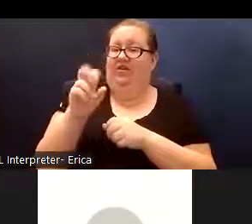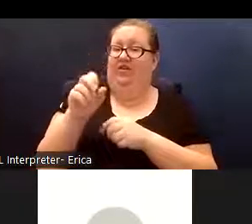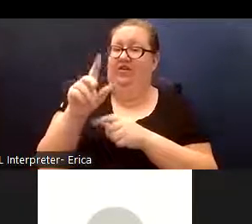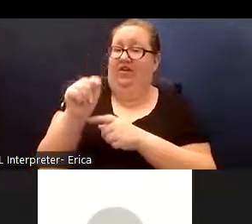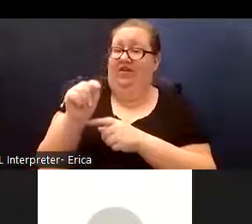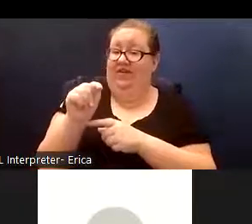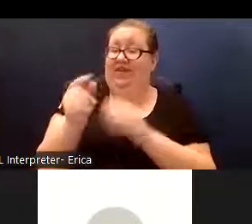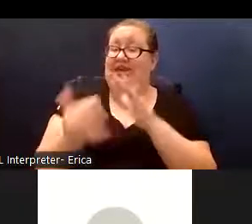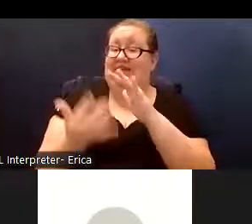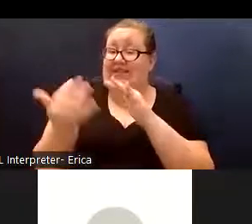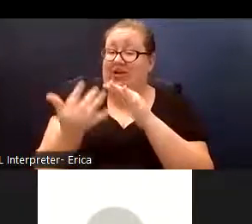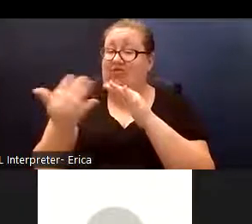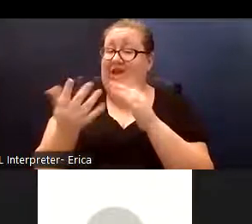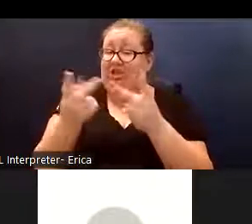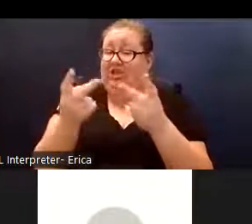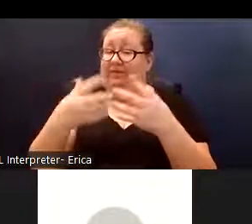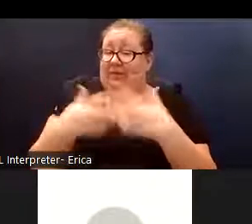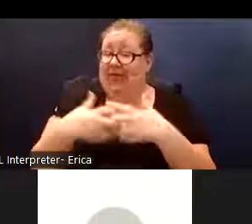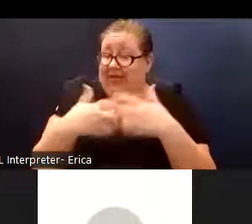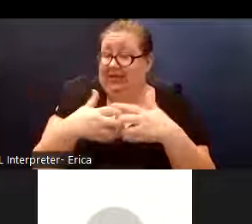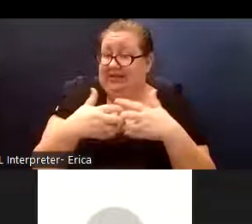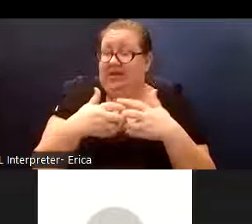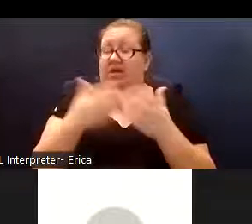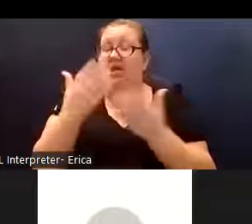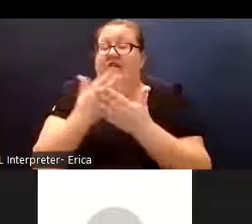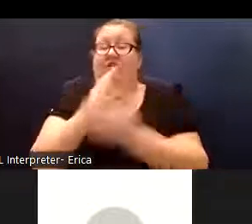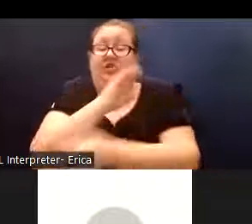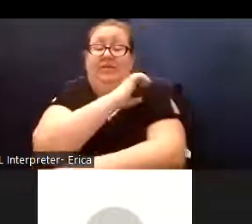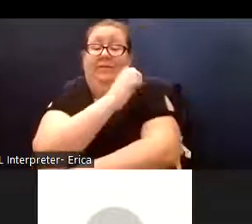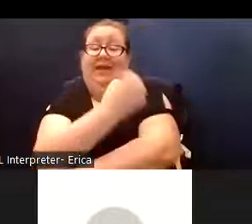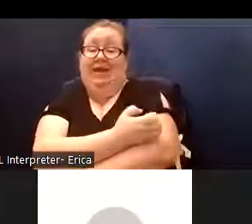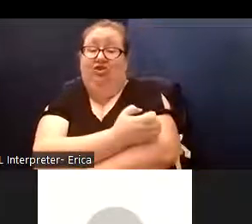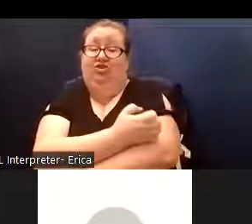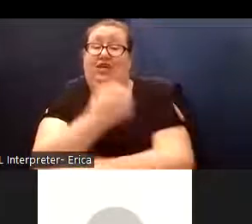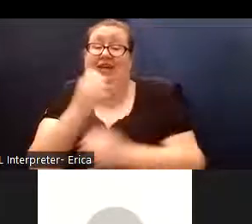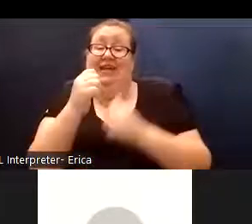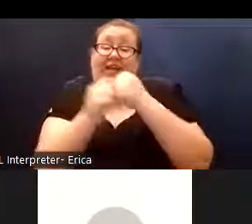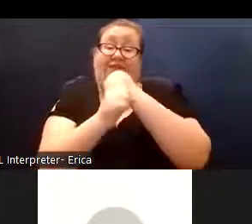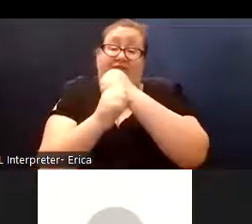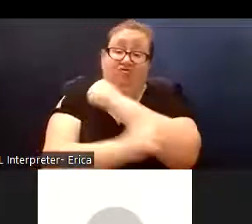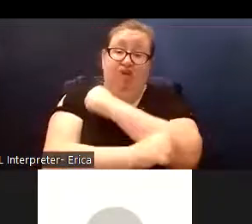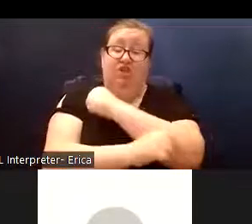incineration plant, some energy infrastructure, and